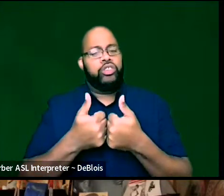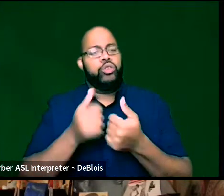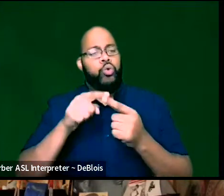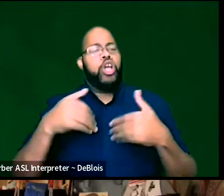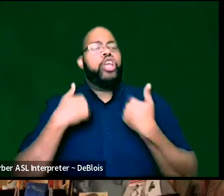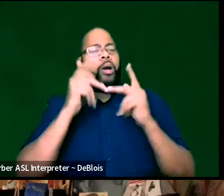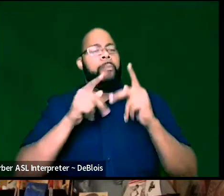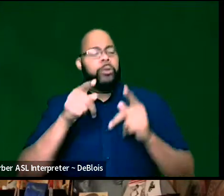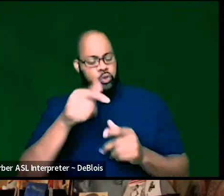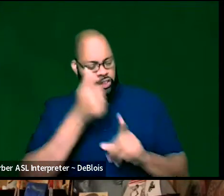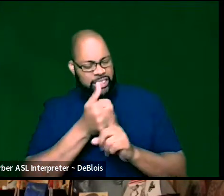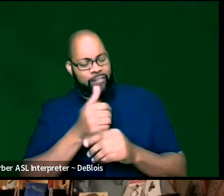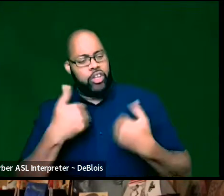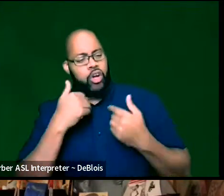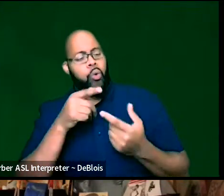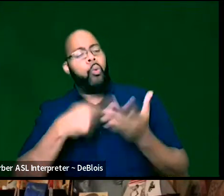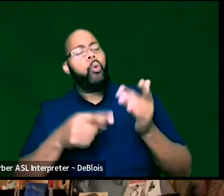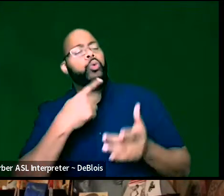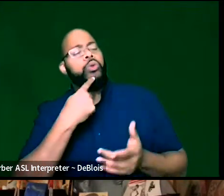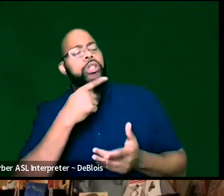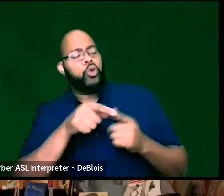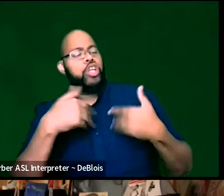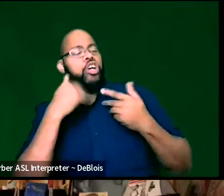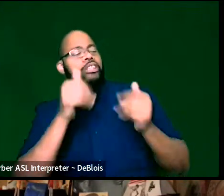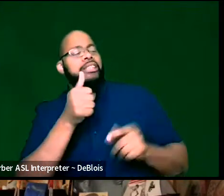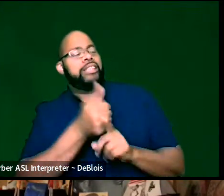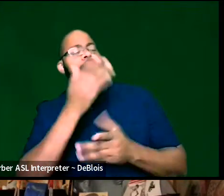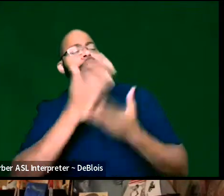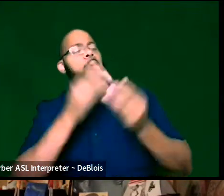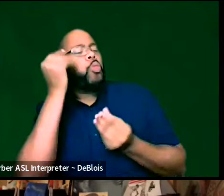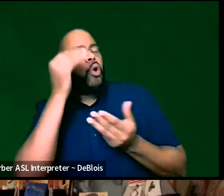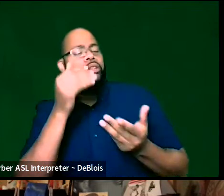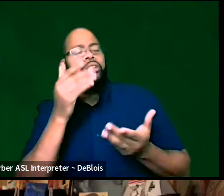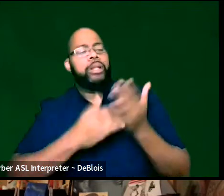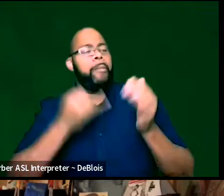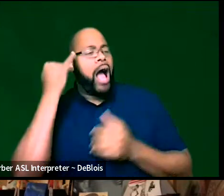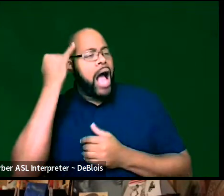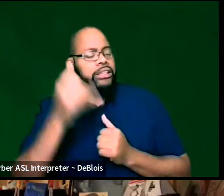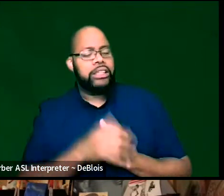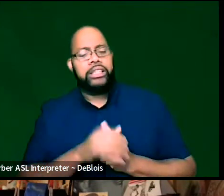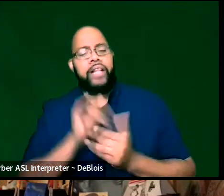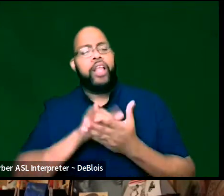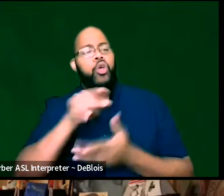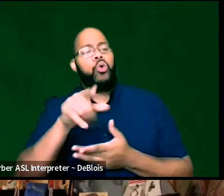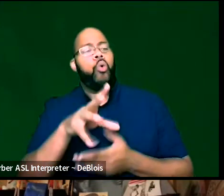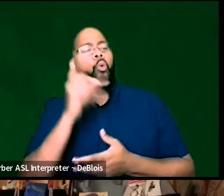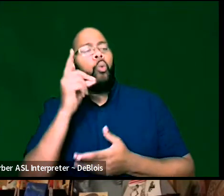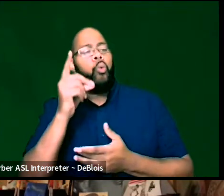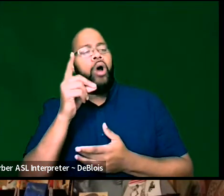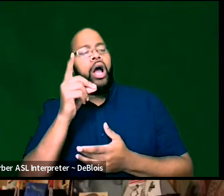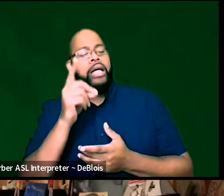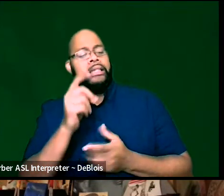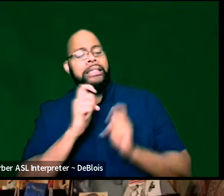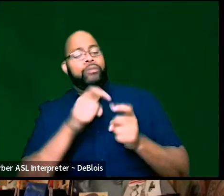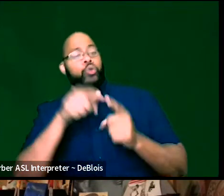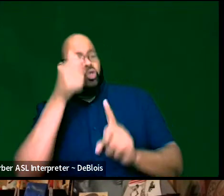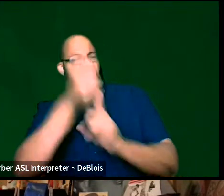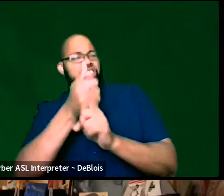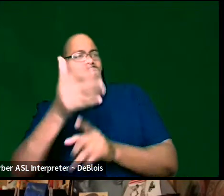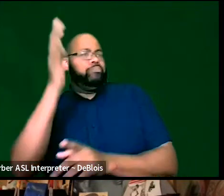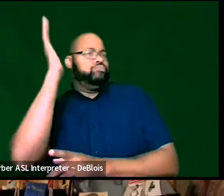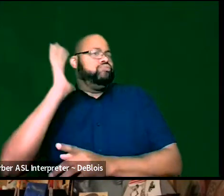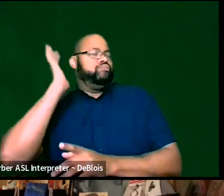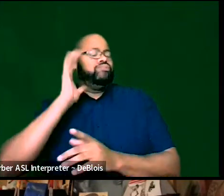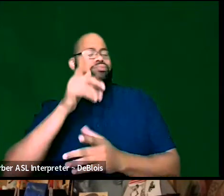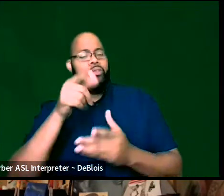younger self. What would you say? What would be some thoughts, some ideals that you would plan in your mind? And clearly